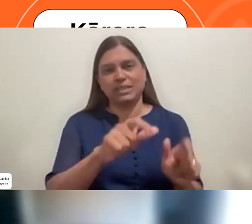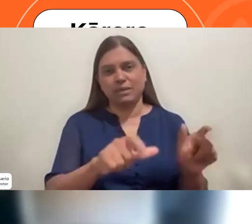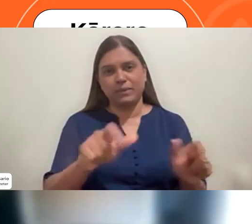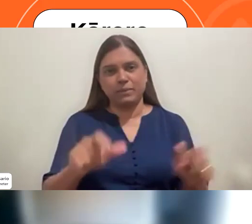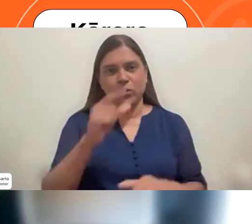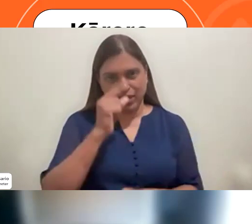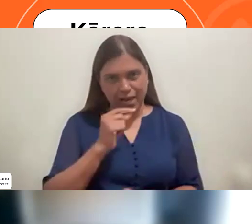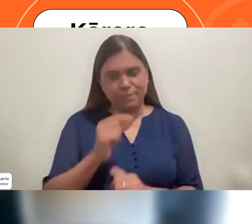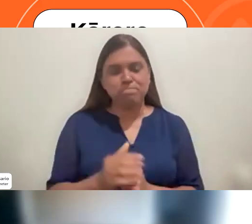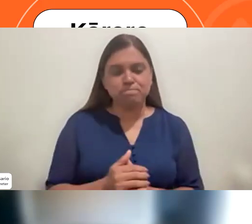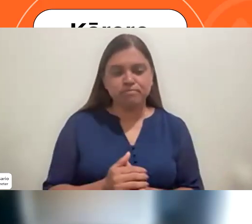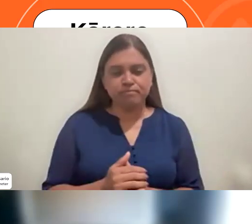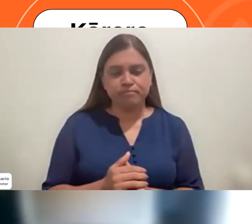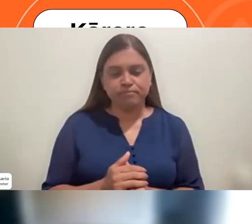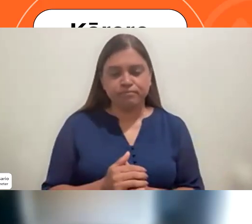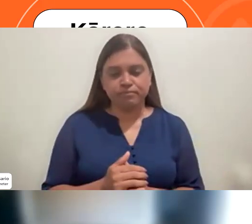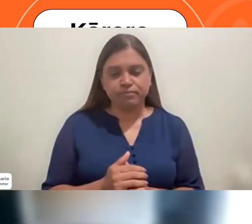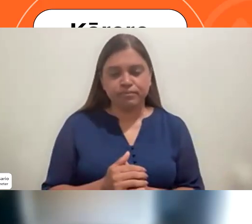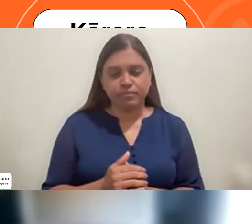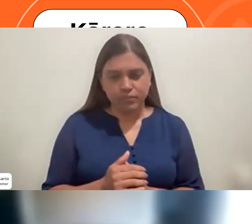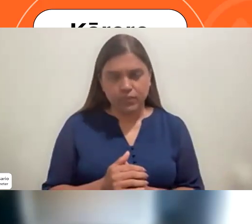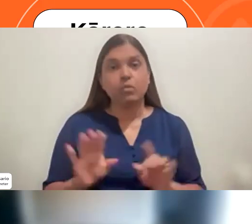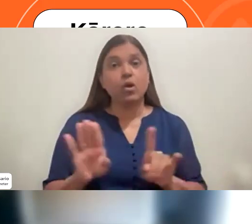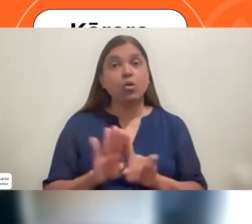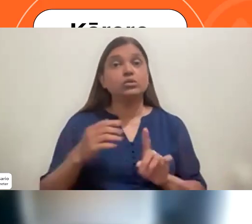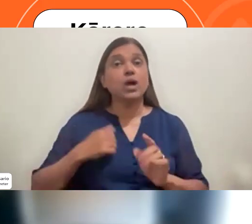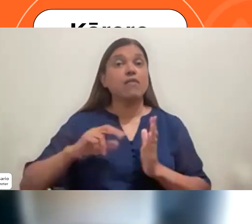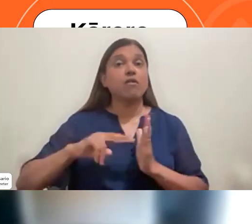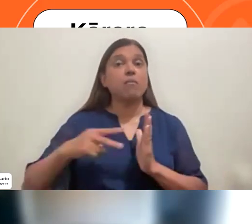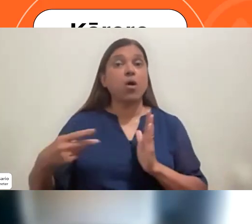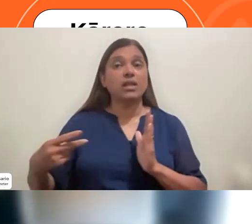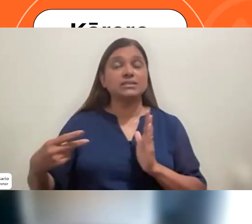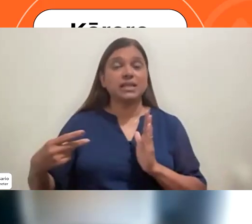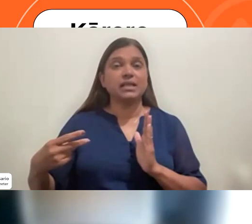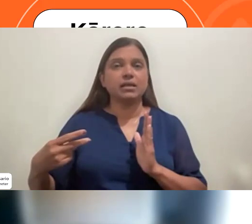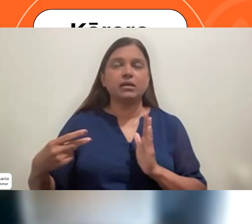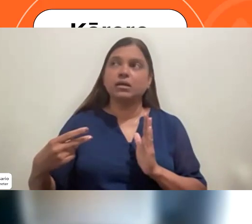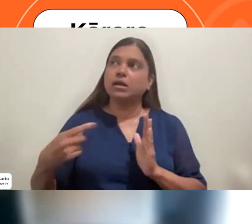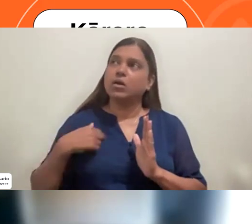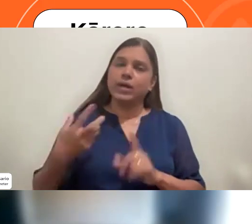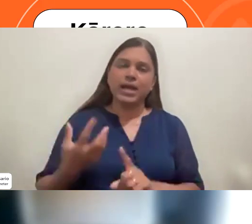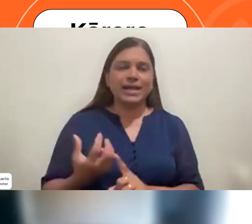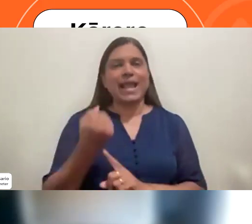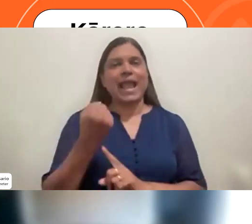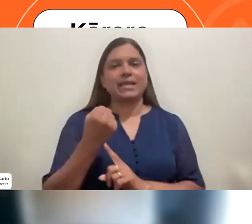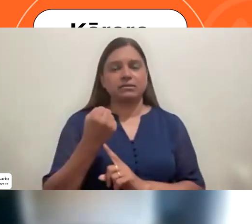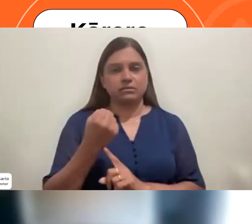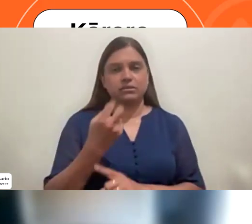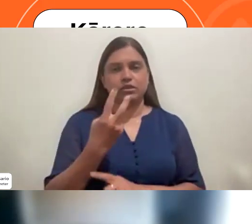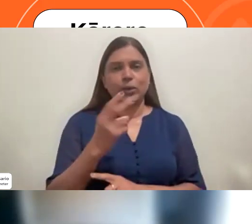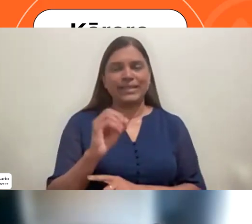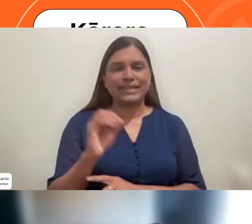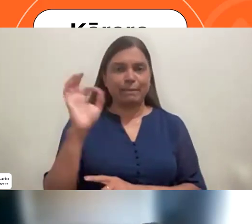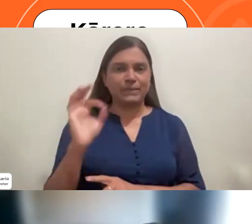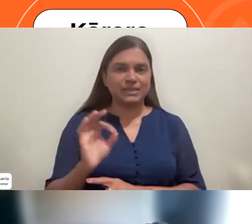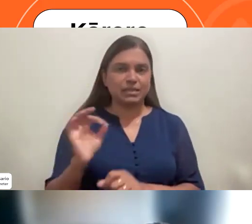can prove that we've had 20% gains in productivity with our staff